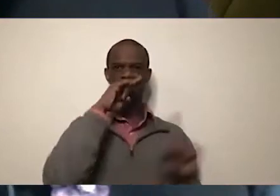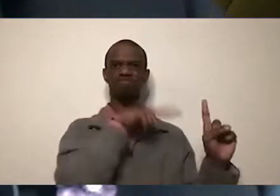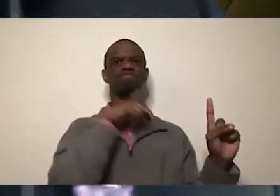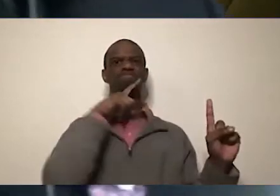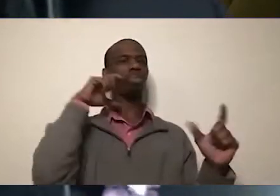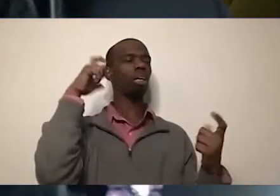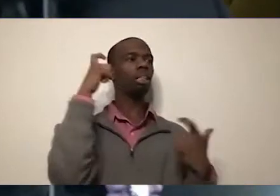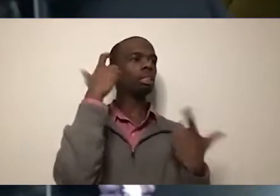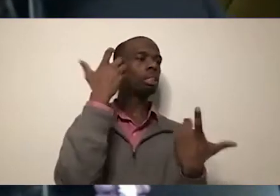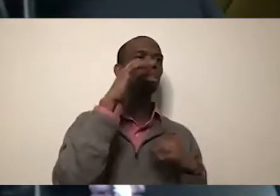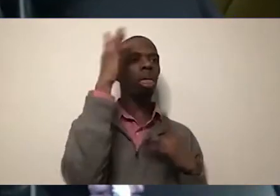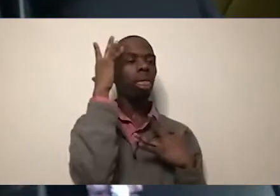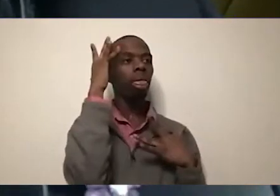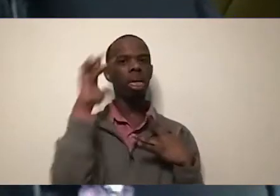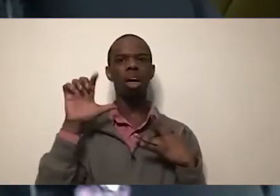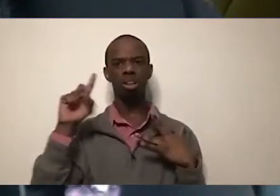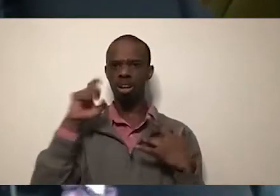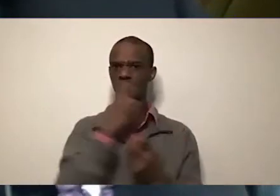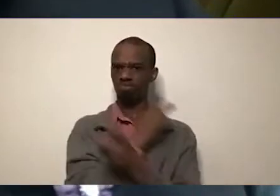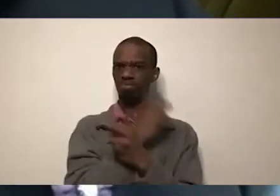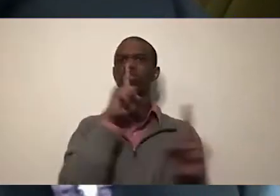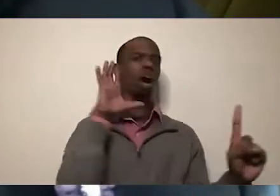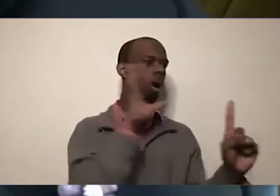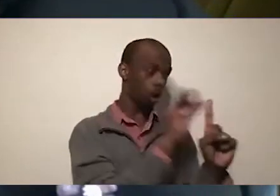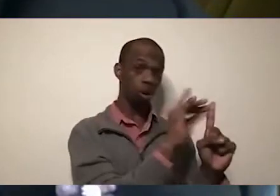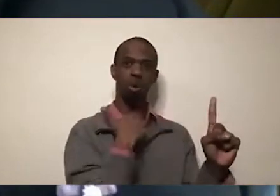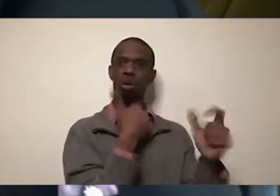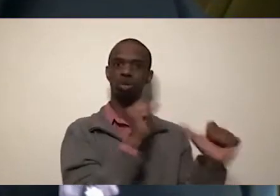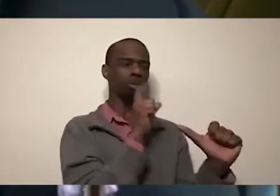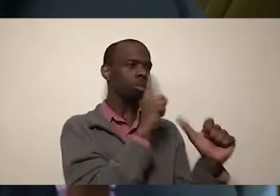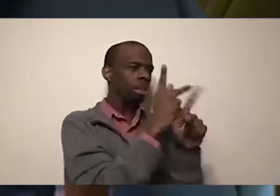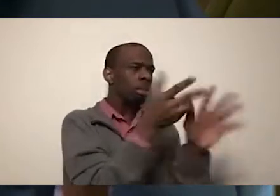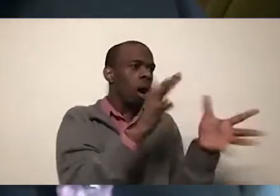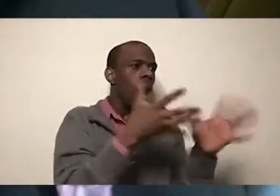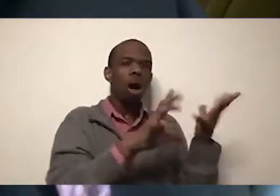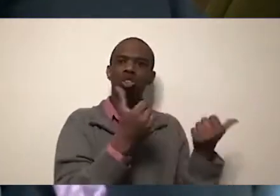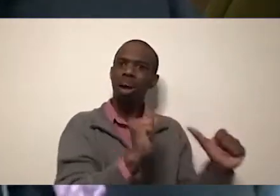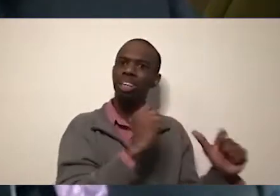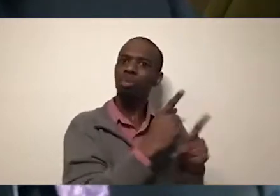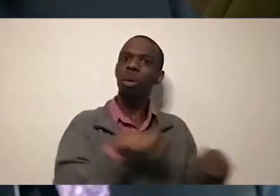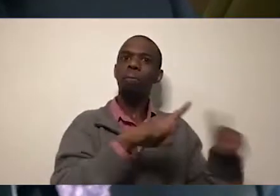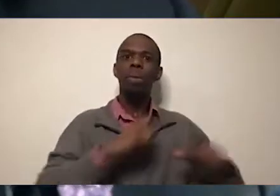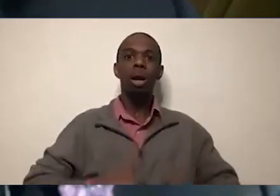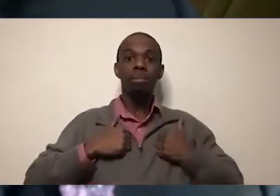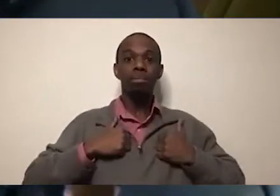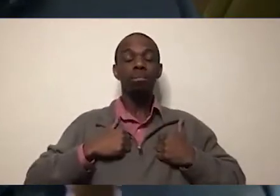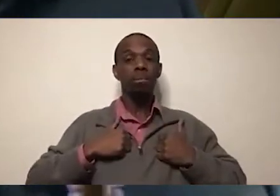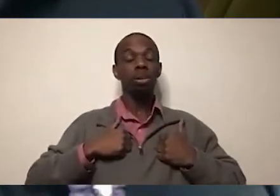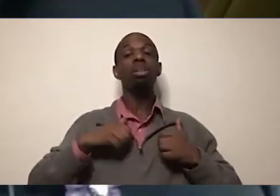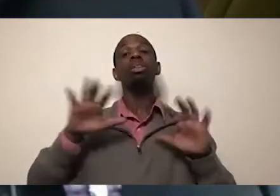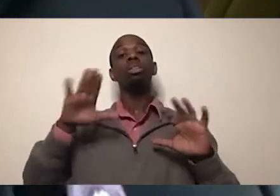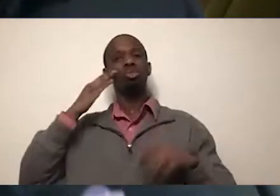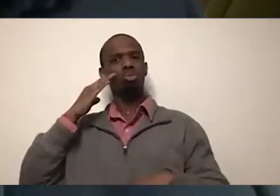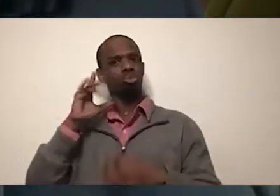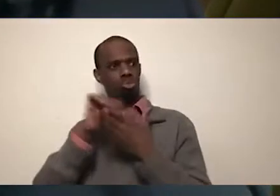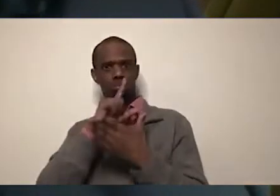a huge exposure today. But back then, that was the threshold for treating them. And when you had a huge exposure like that, very